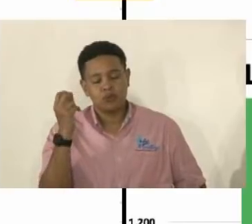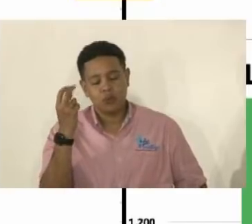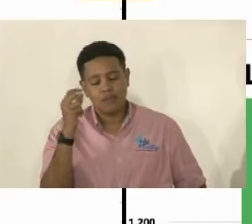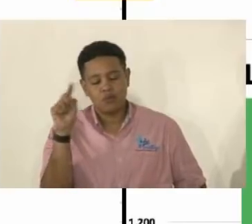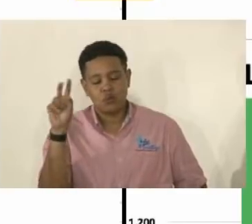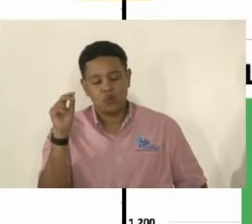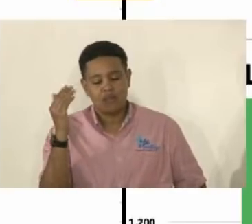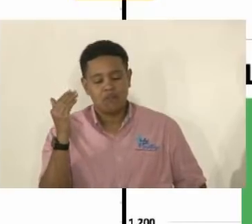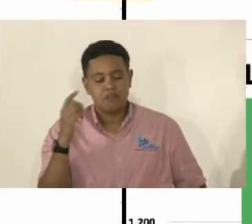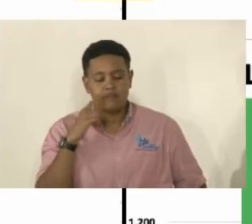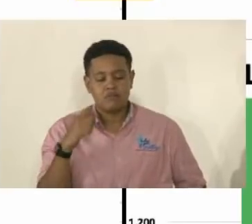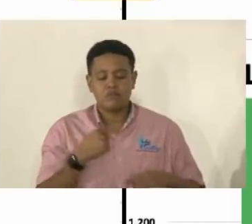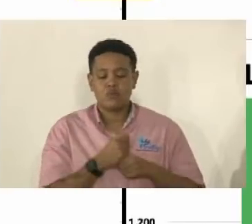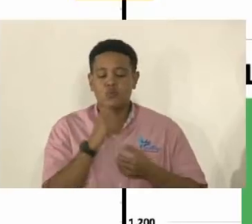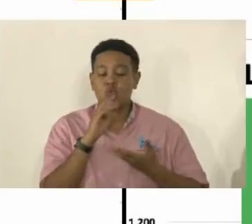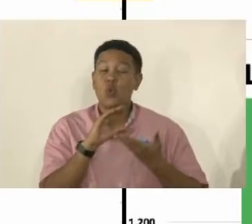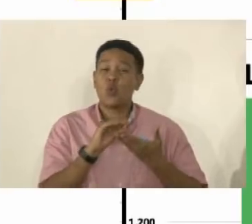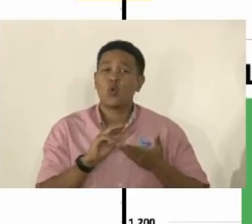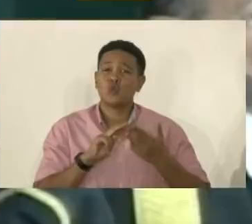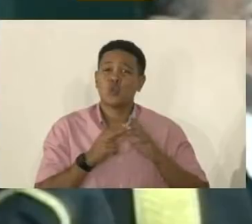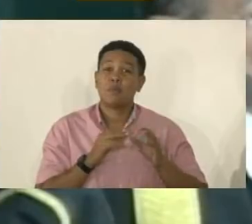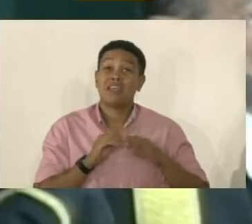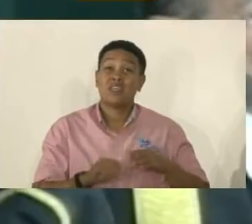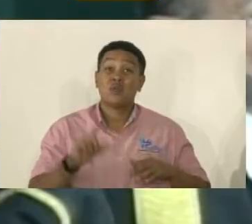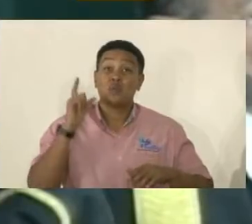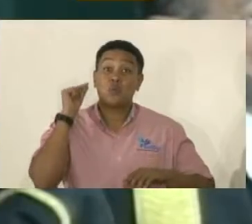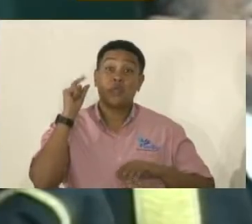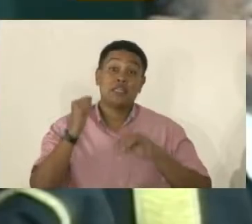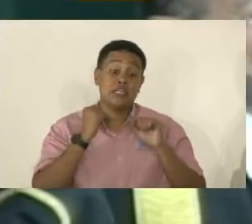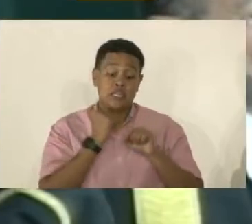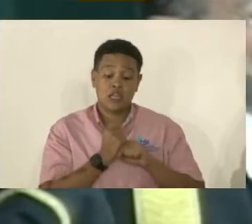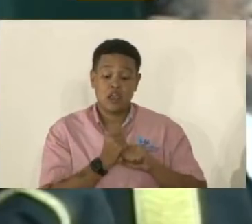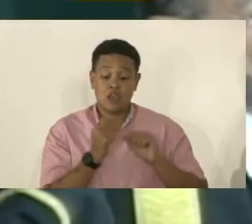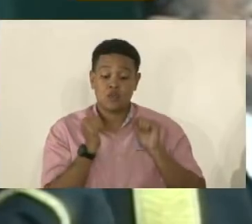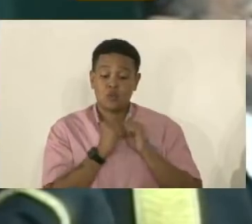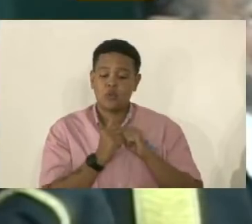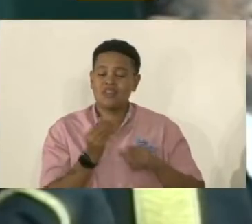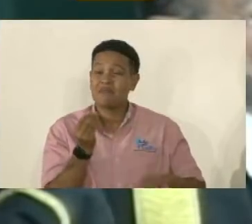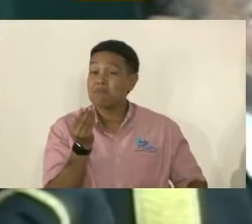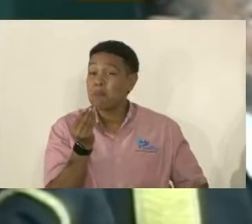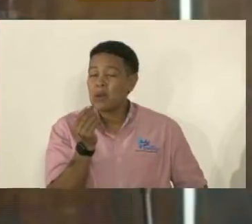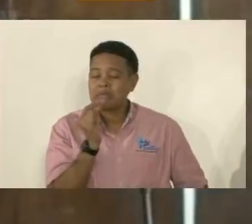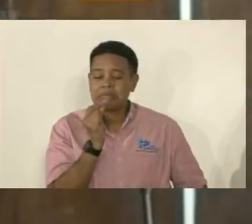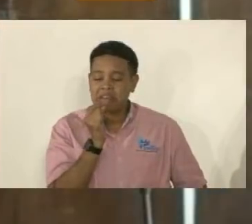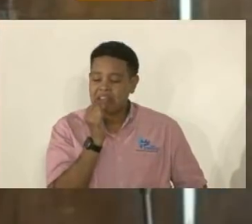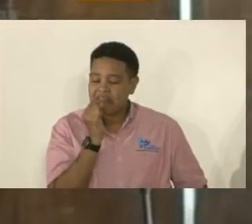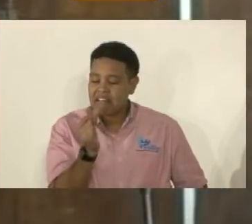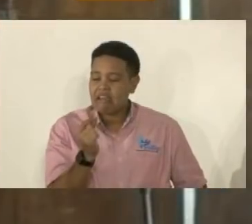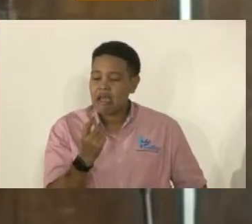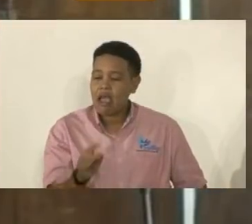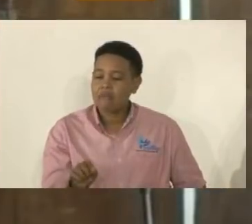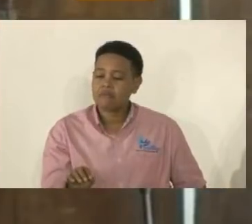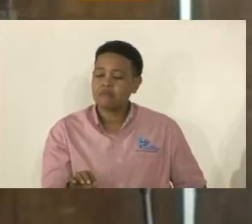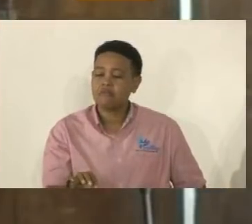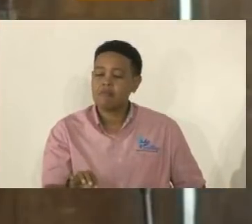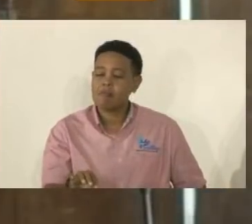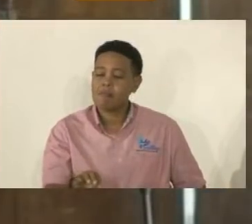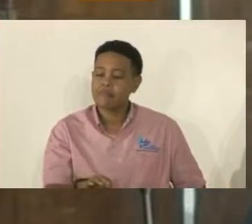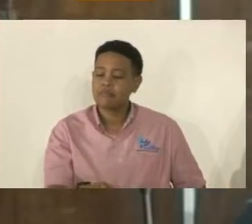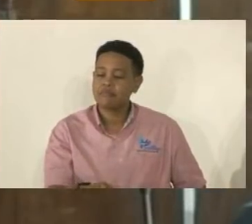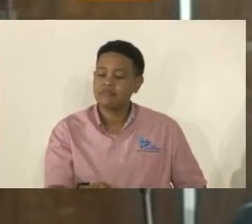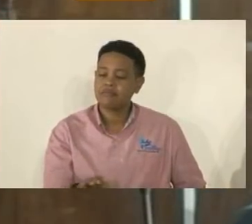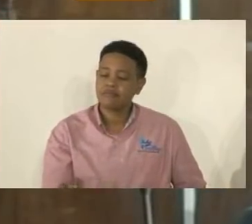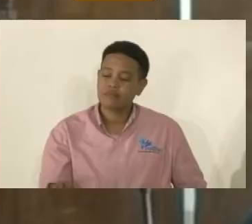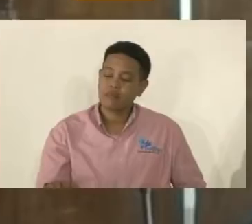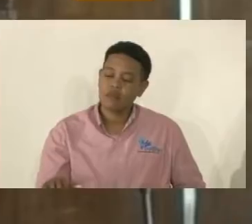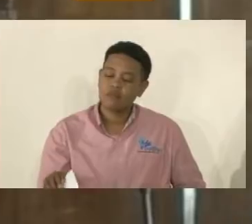To have produced the lowest numbers in the last 2 decades, even with much fewer financial resources. And no states of